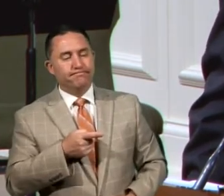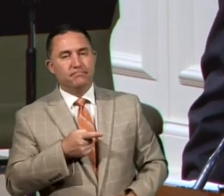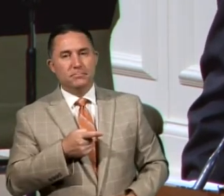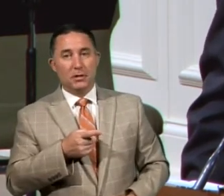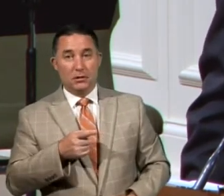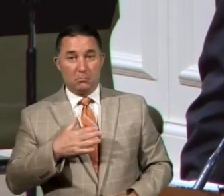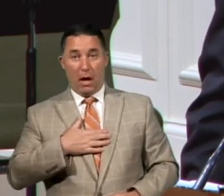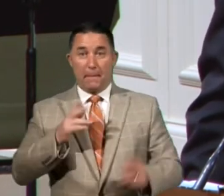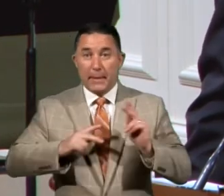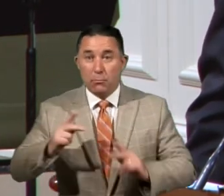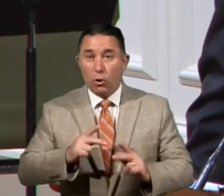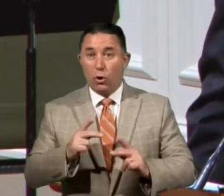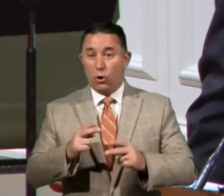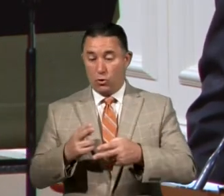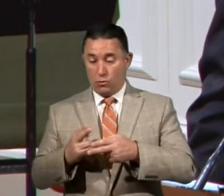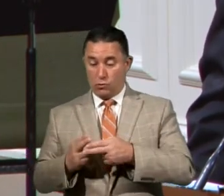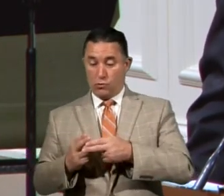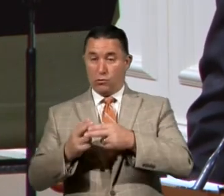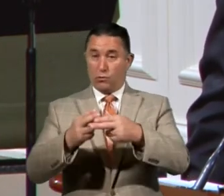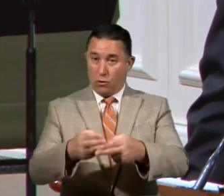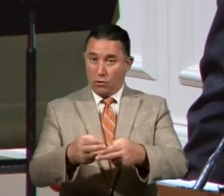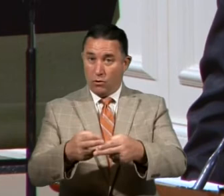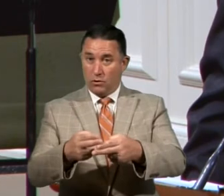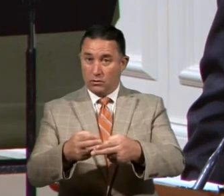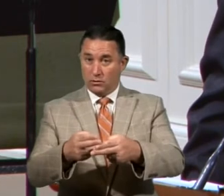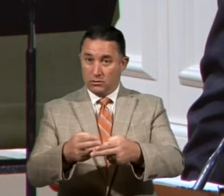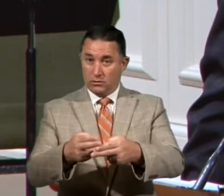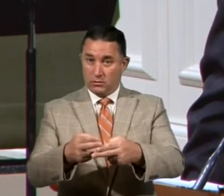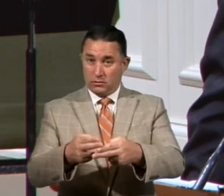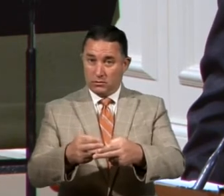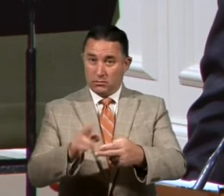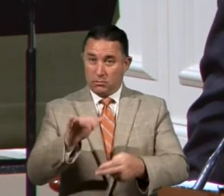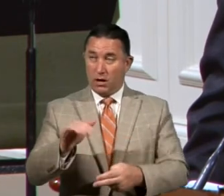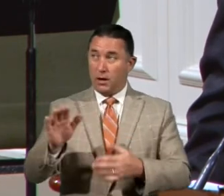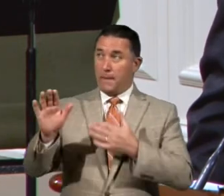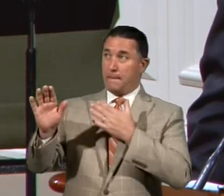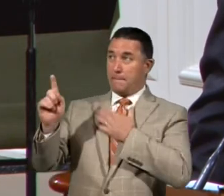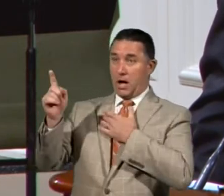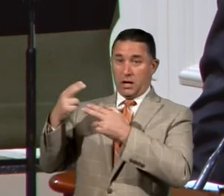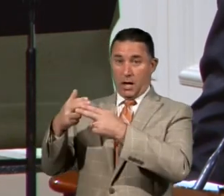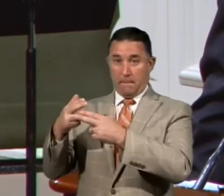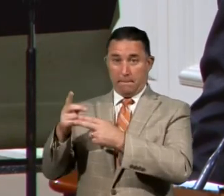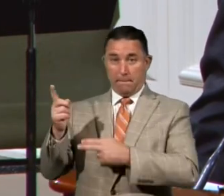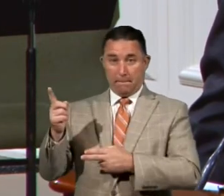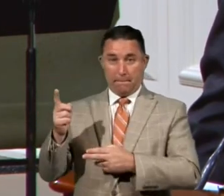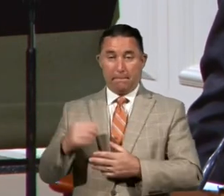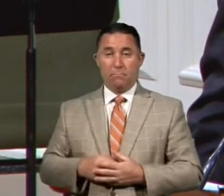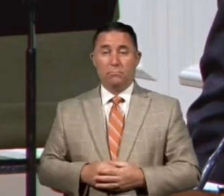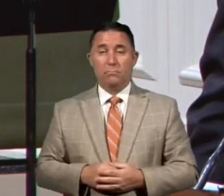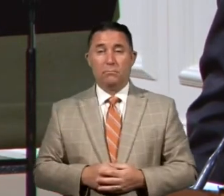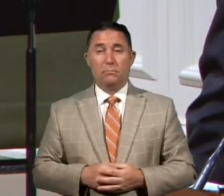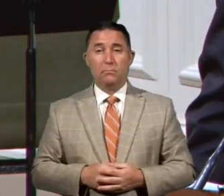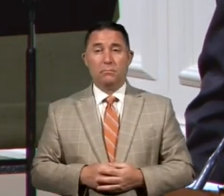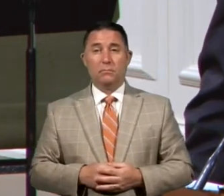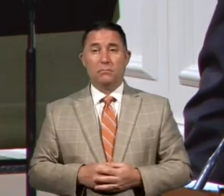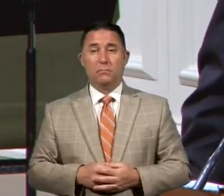If my people, which are called by my name.